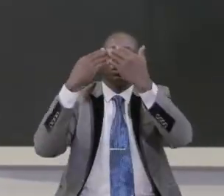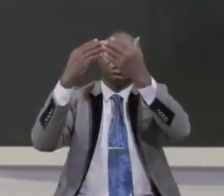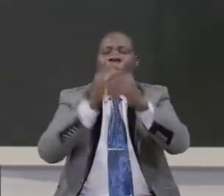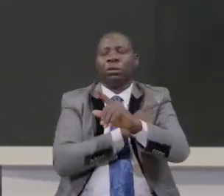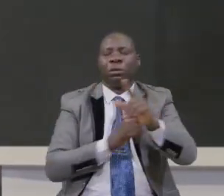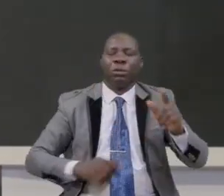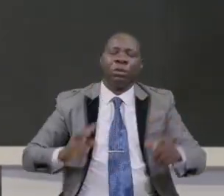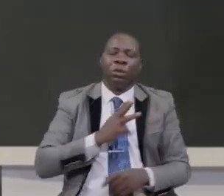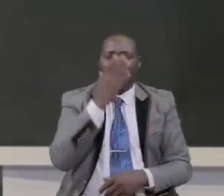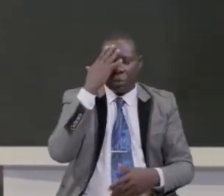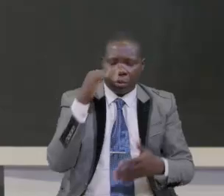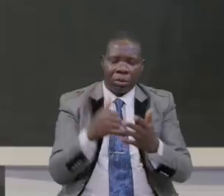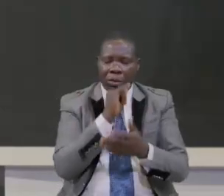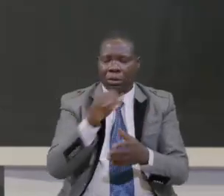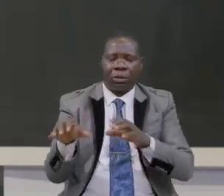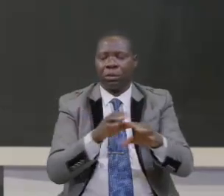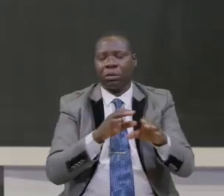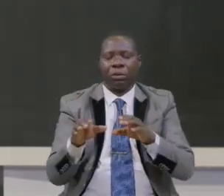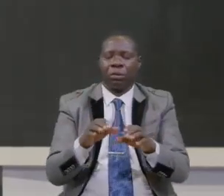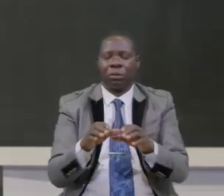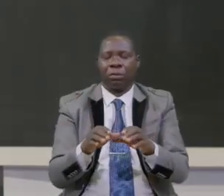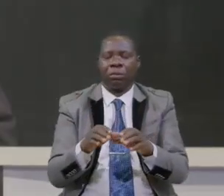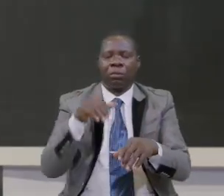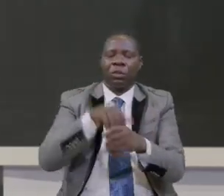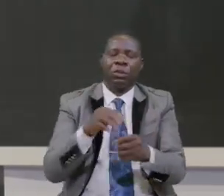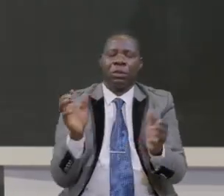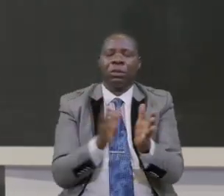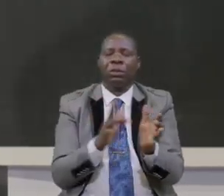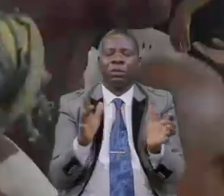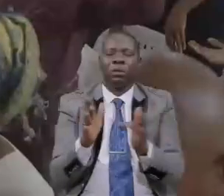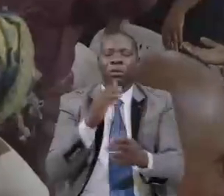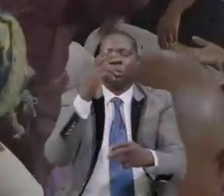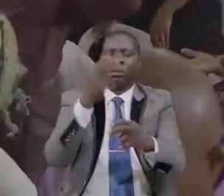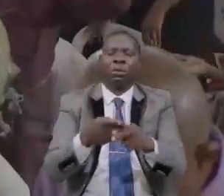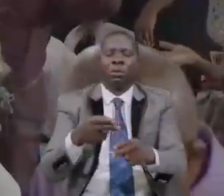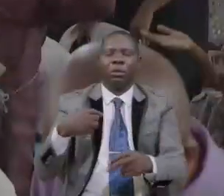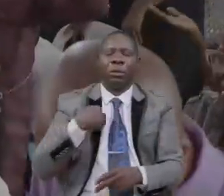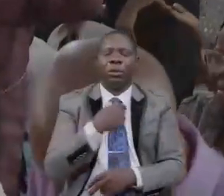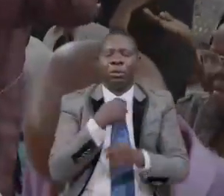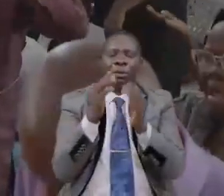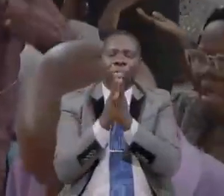done. In Jesus' name we pray.